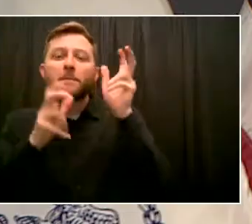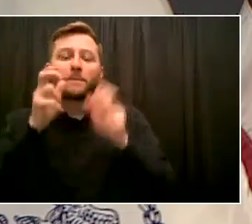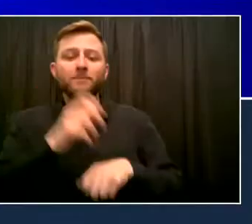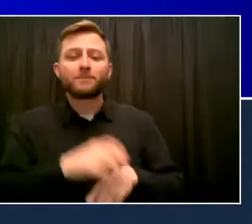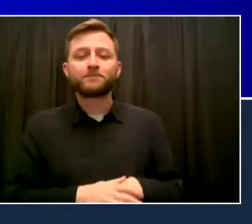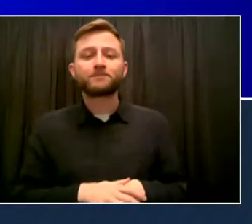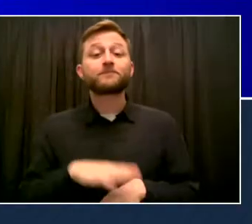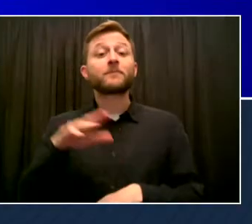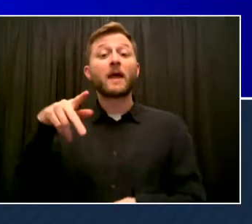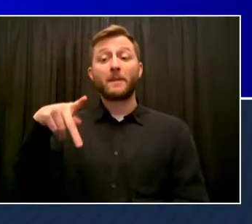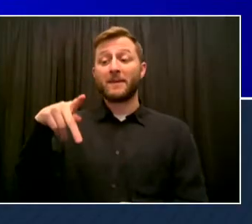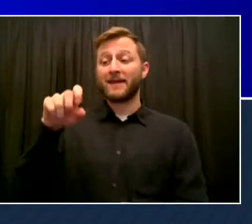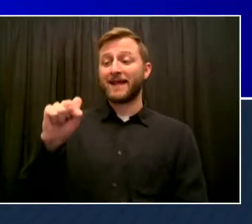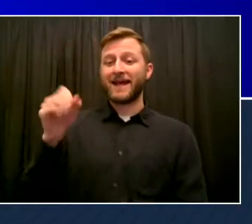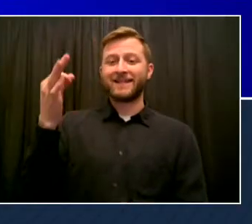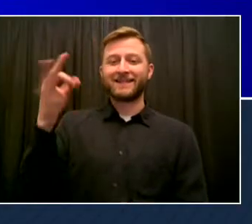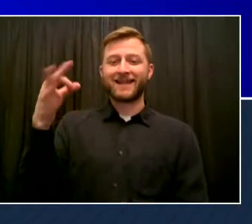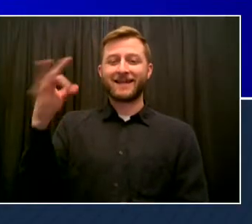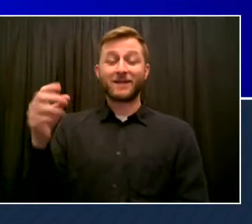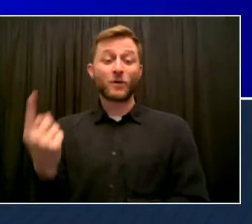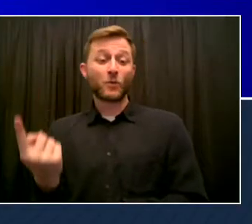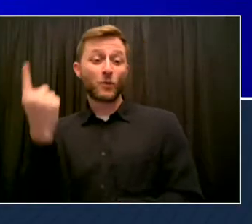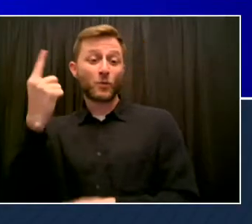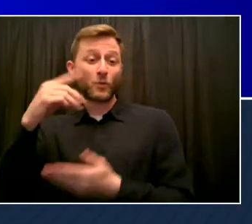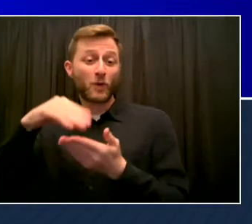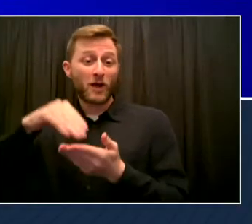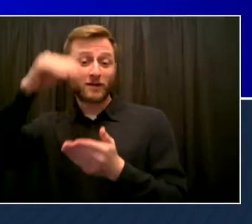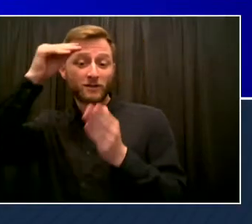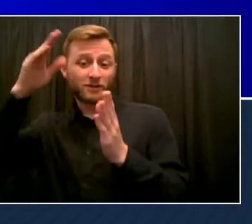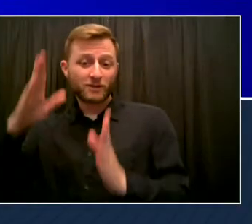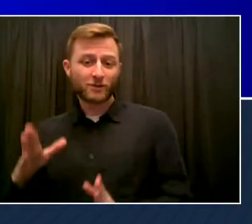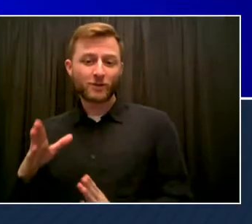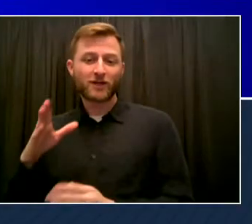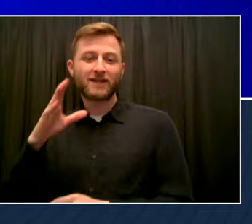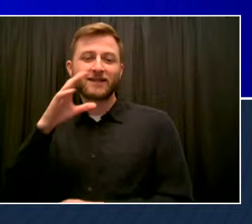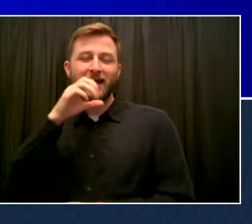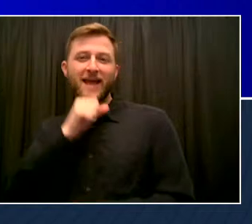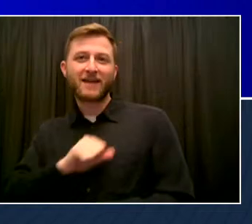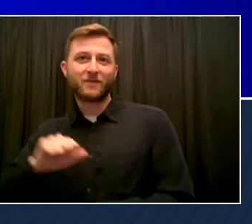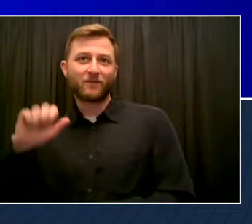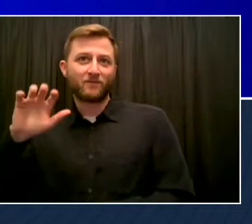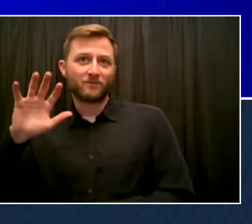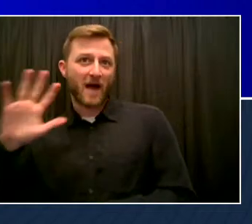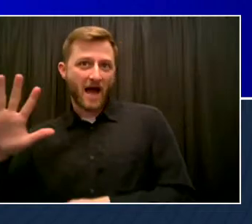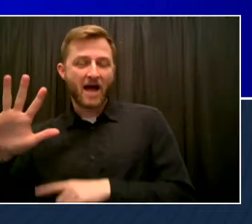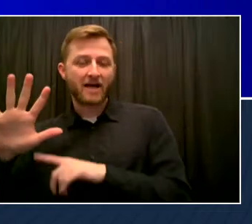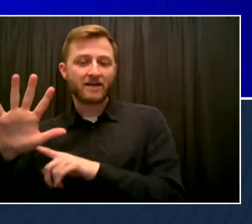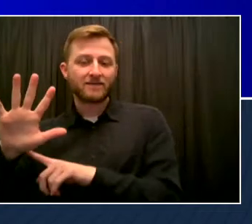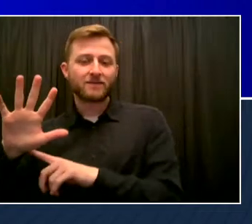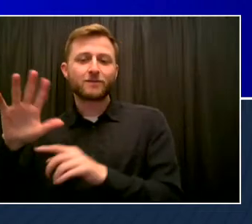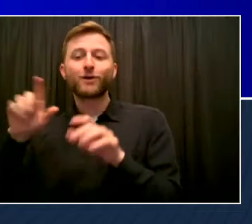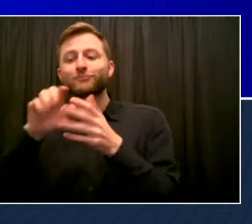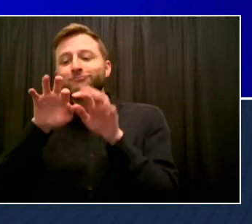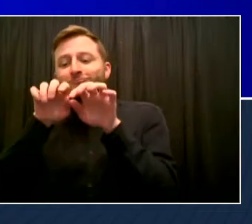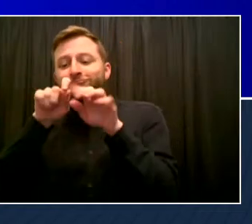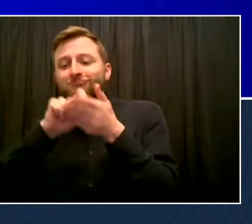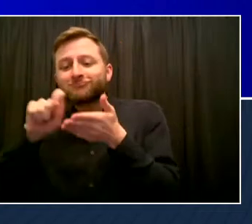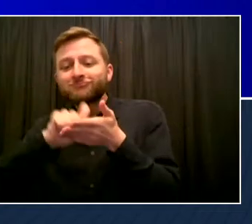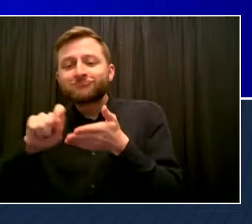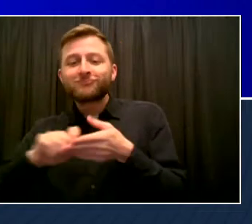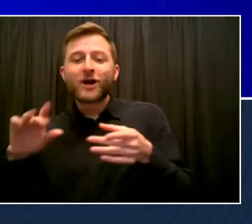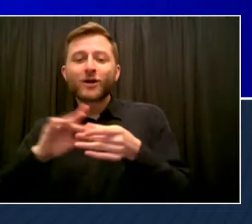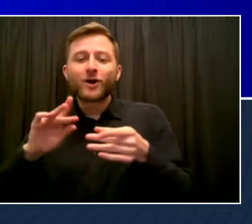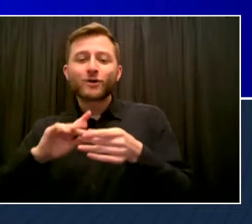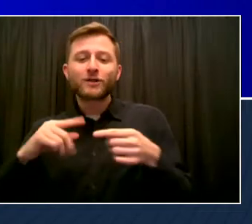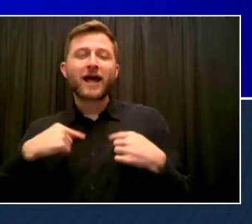PS 19, who sent a note. It's a beautiful note you see there. And she said she was going to be brave. She knew it was